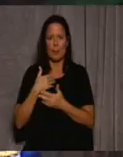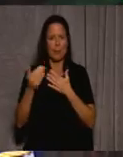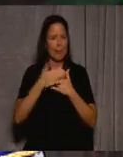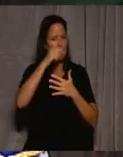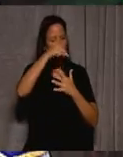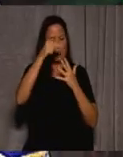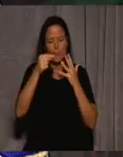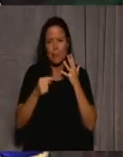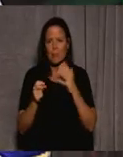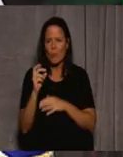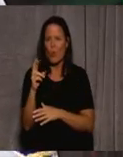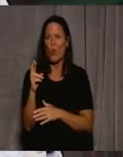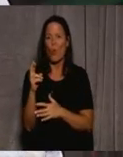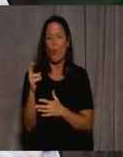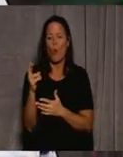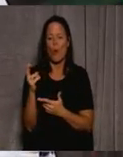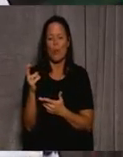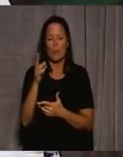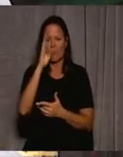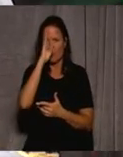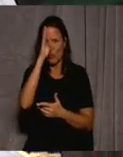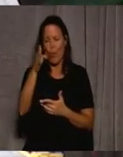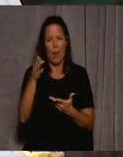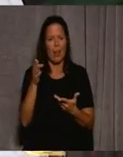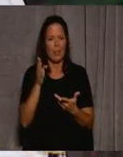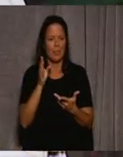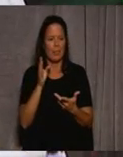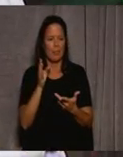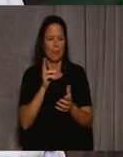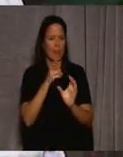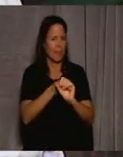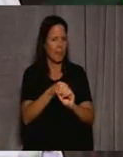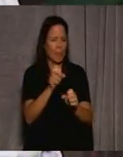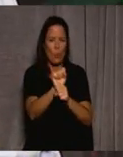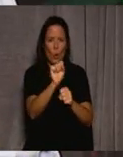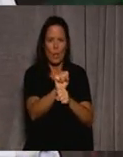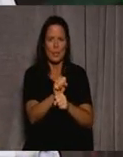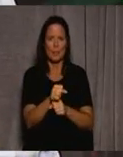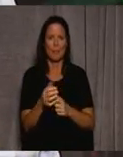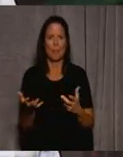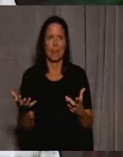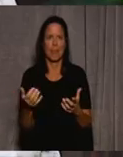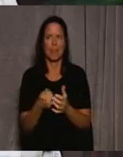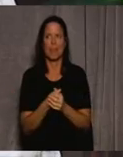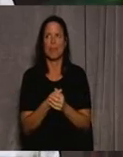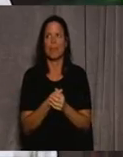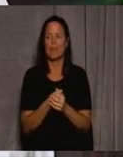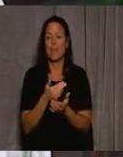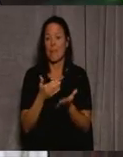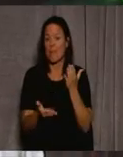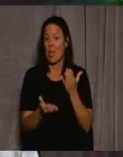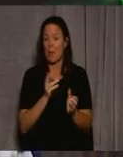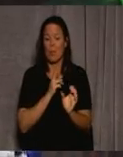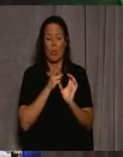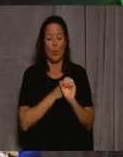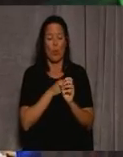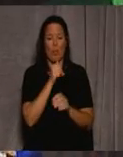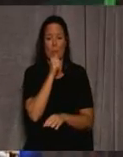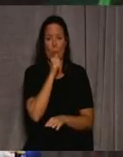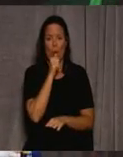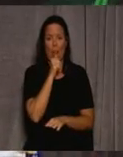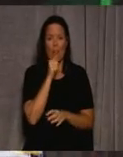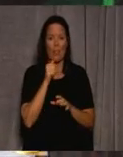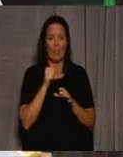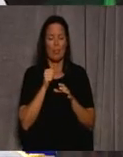or going right straight in the career. or you may even join a private